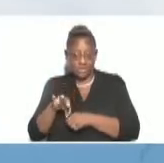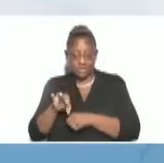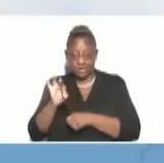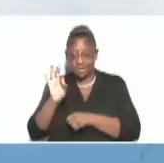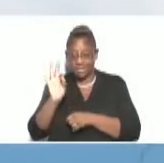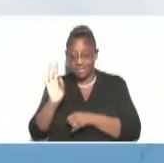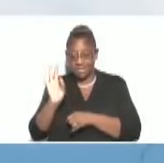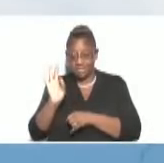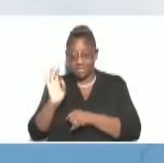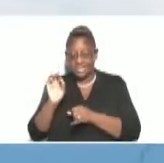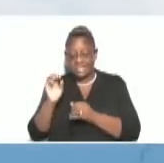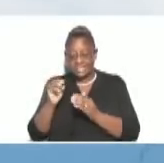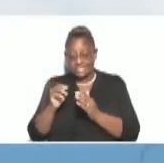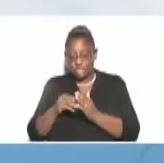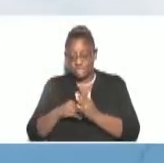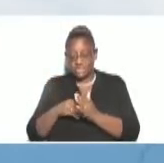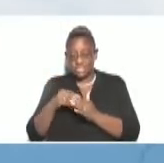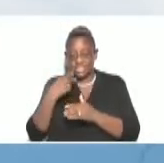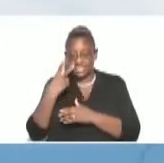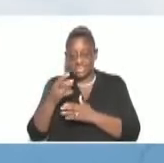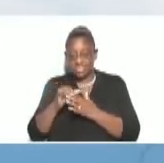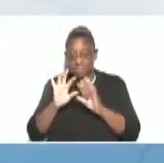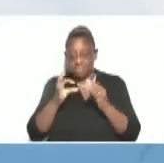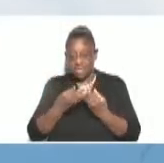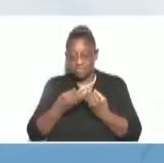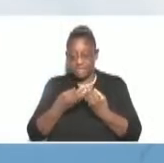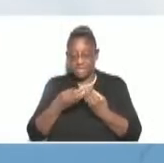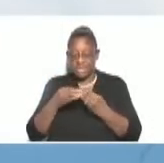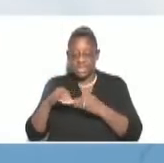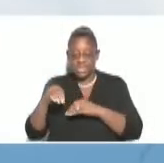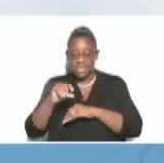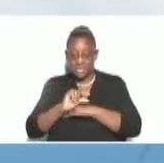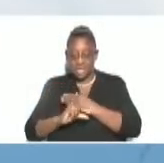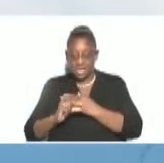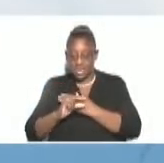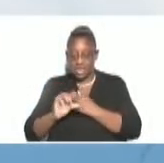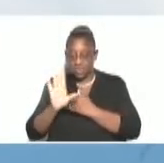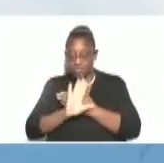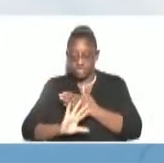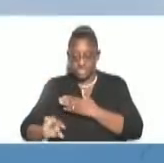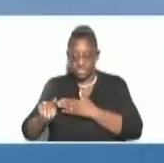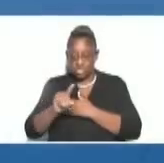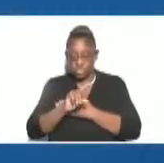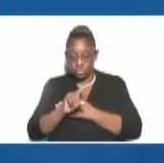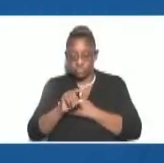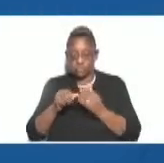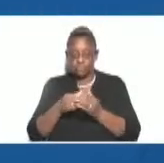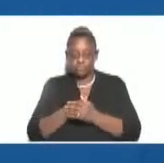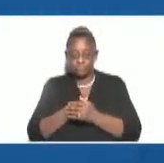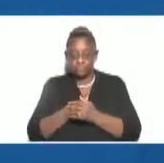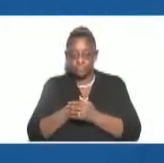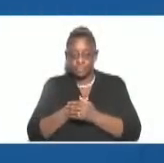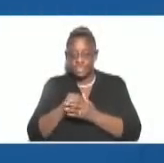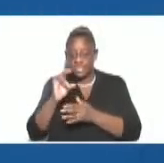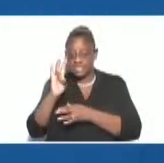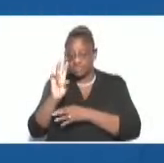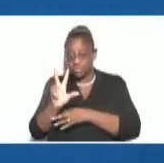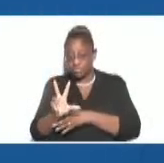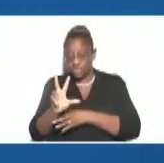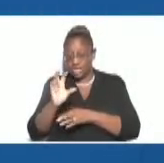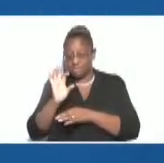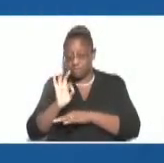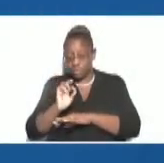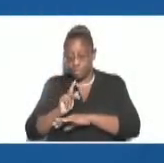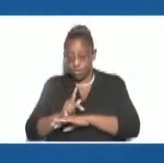around the Family Islands this evening, they are brought to you by Family Guardian Insurance Company. We're protecting you. 73 degrees